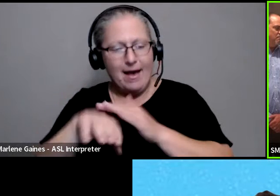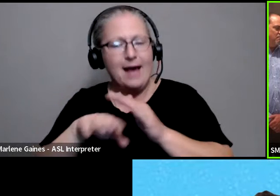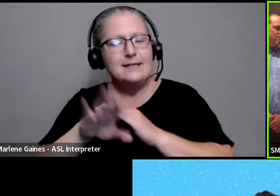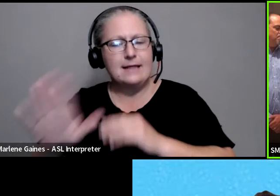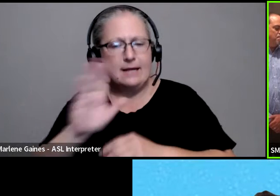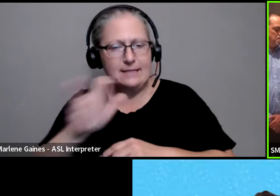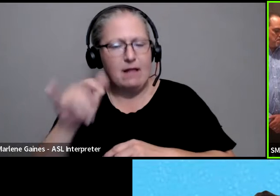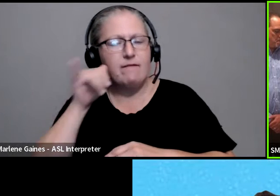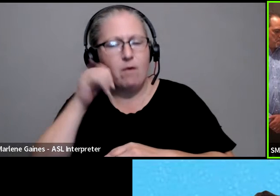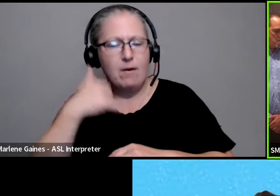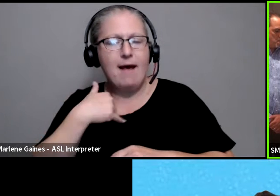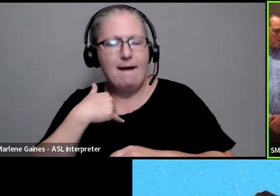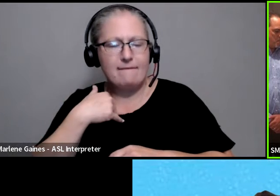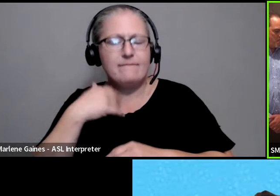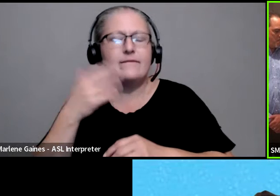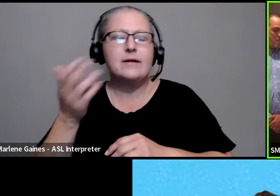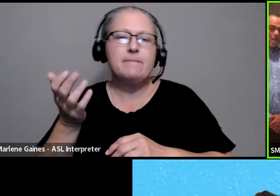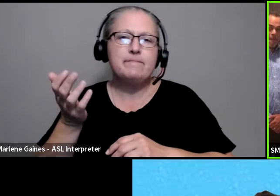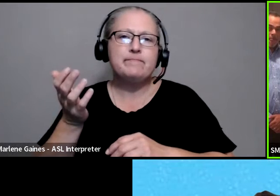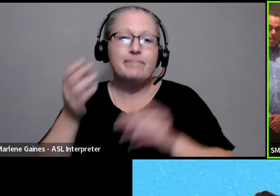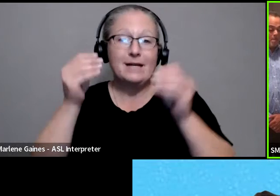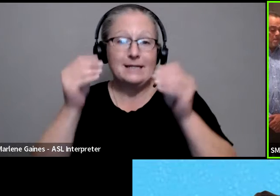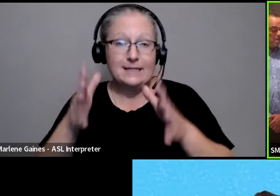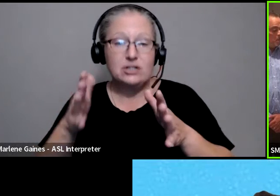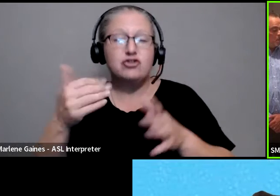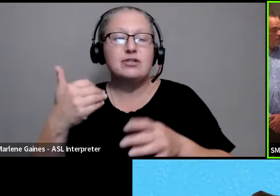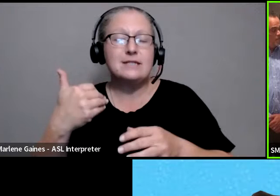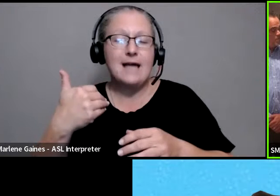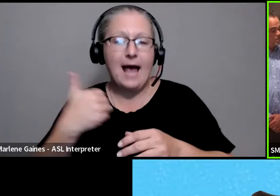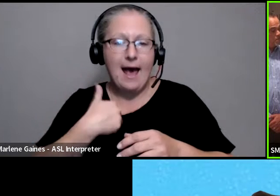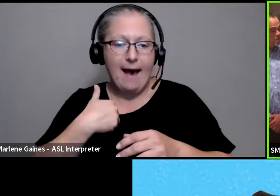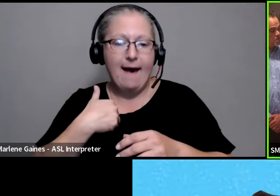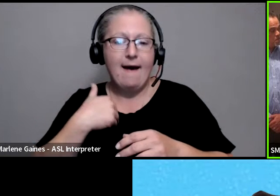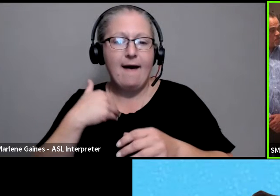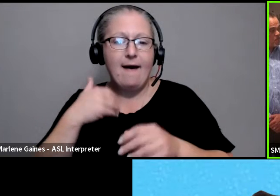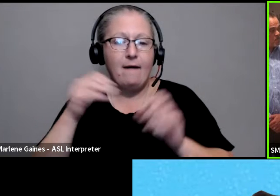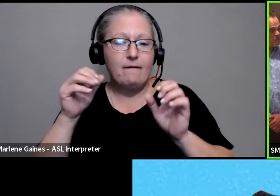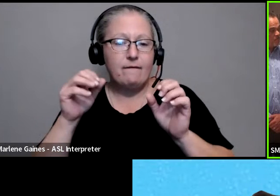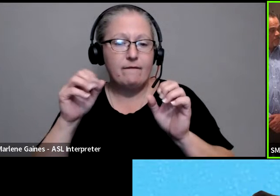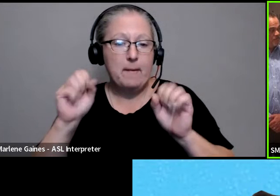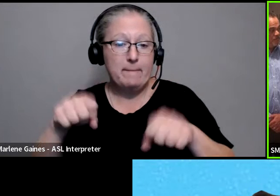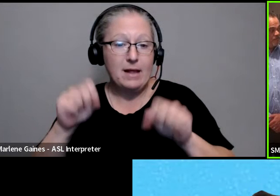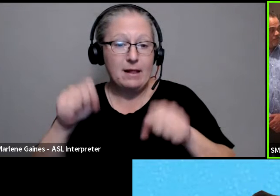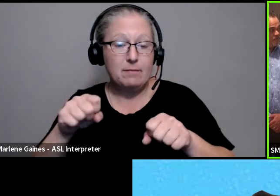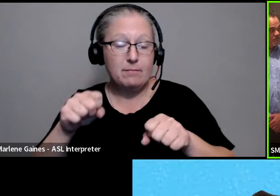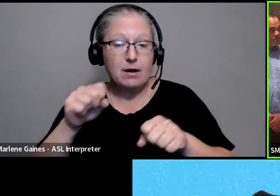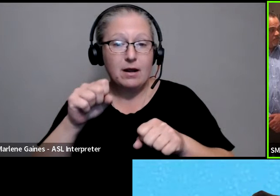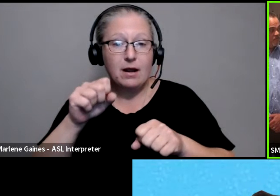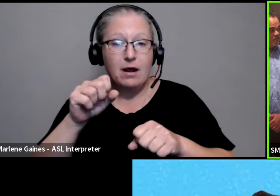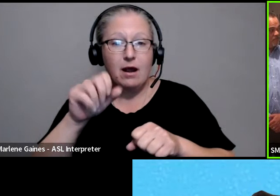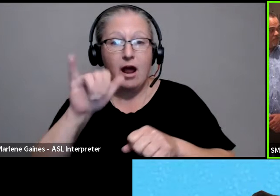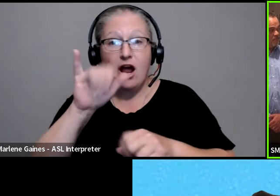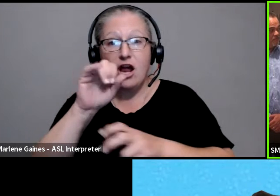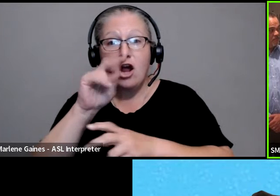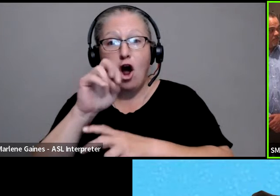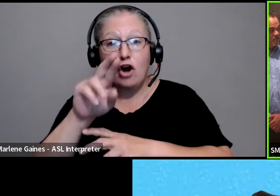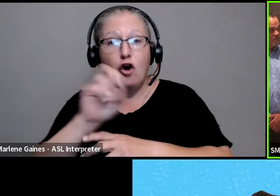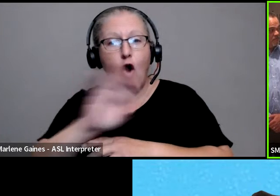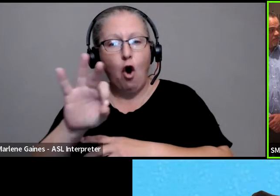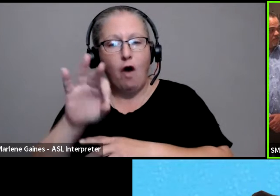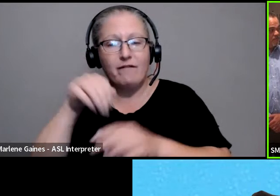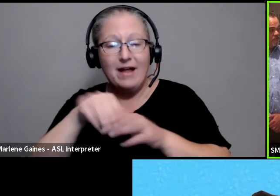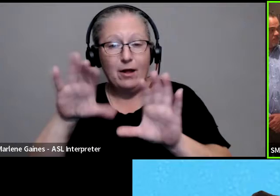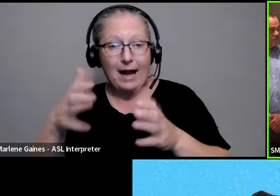cell phone. Teachers do have the ability to unyonder in their classroom